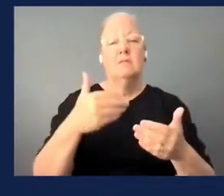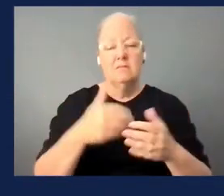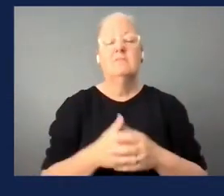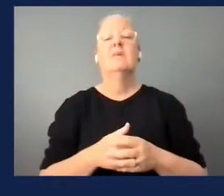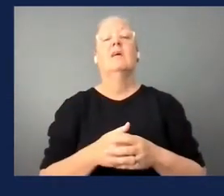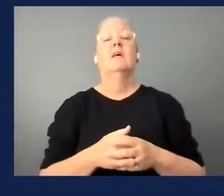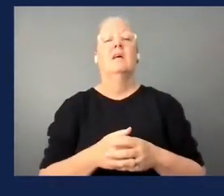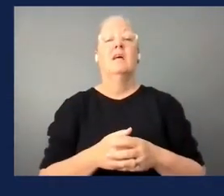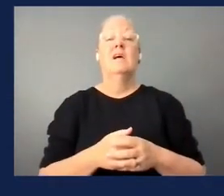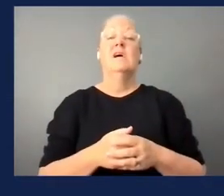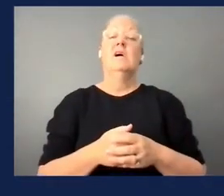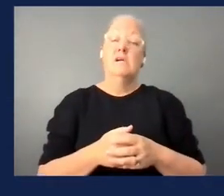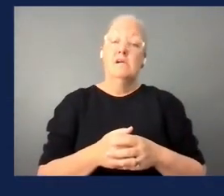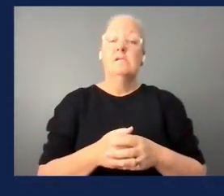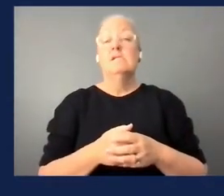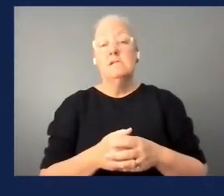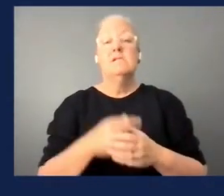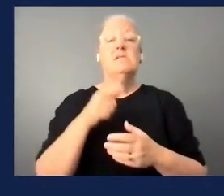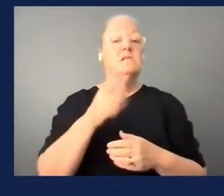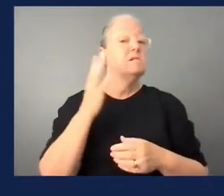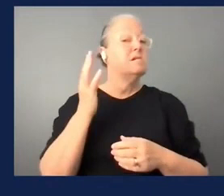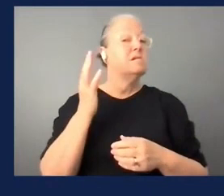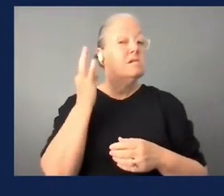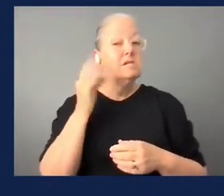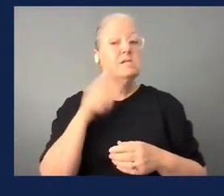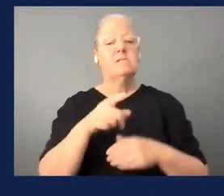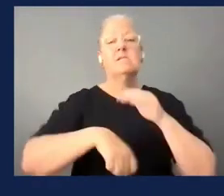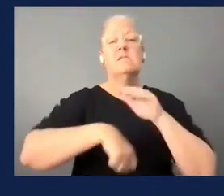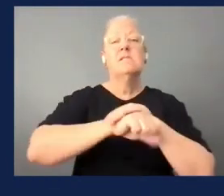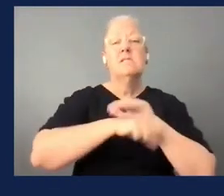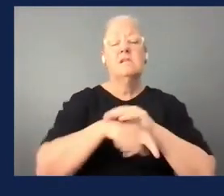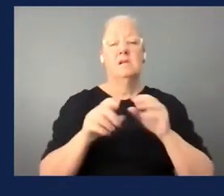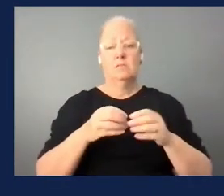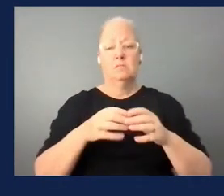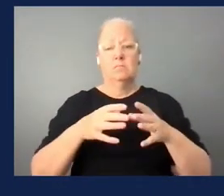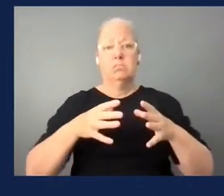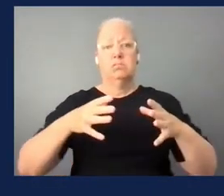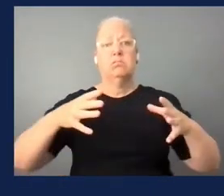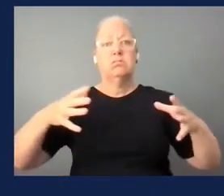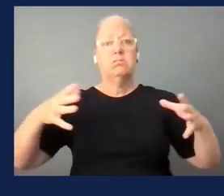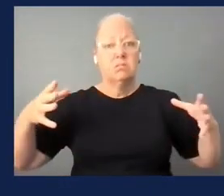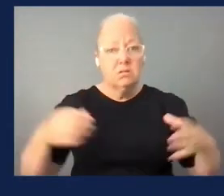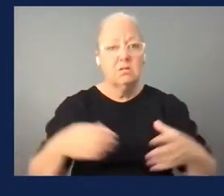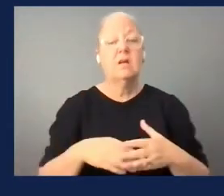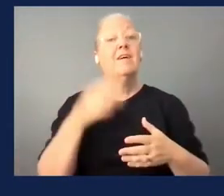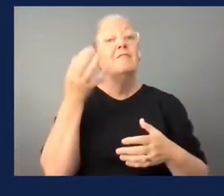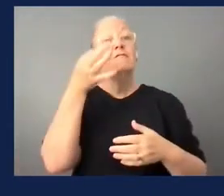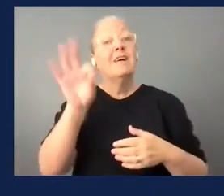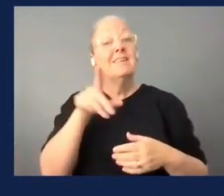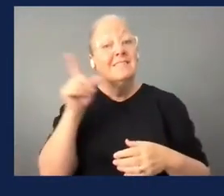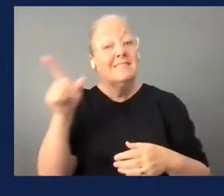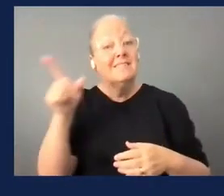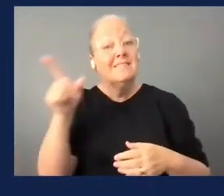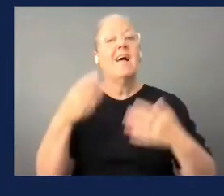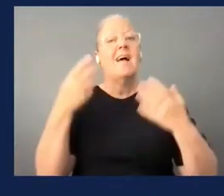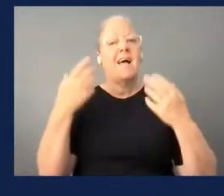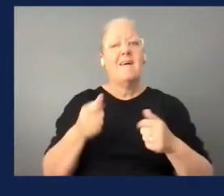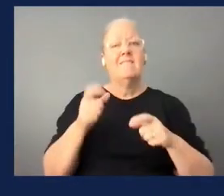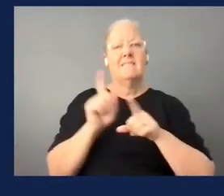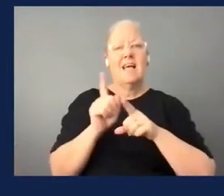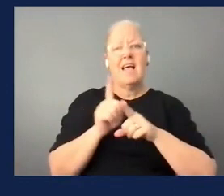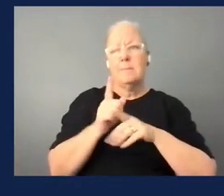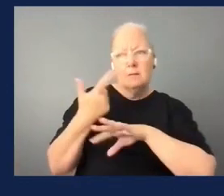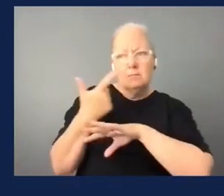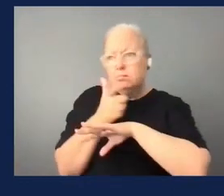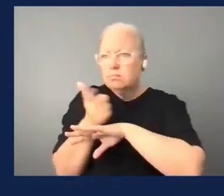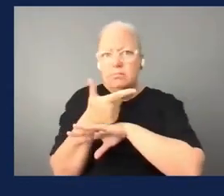seen. The World Cup in France in 2019 saw unprecedented media attention. Women's footballers are becoming